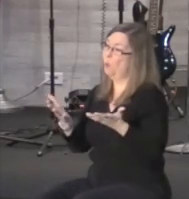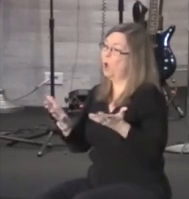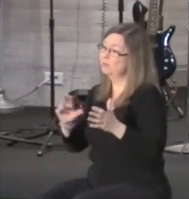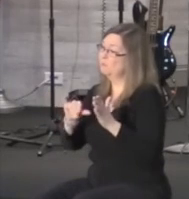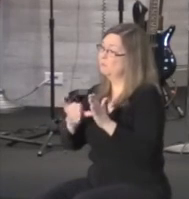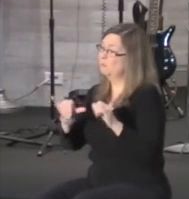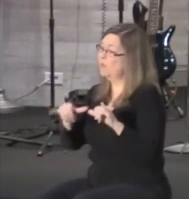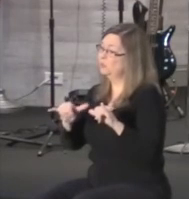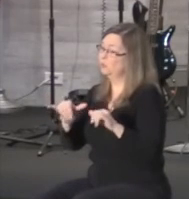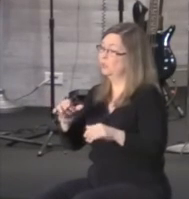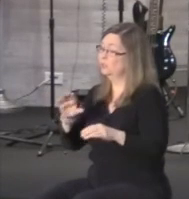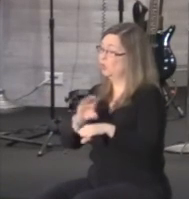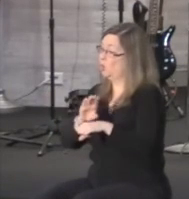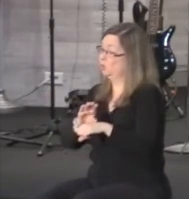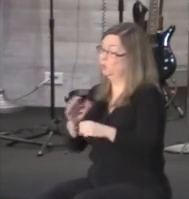church?